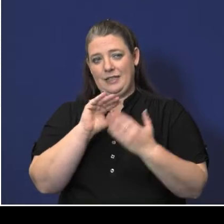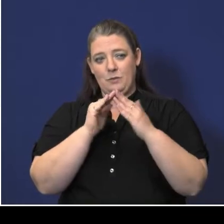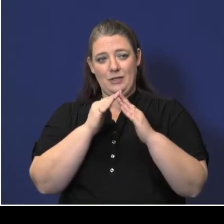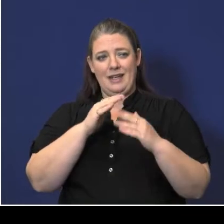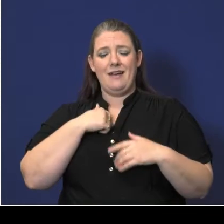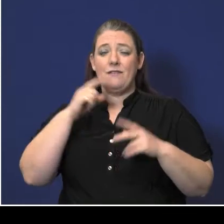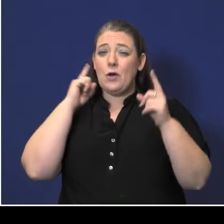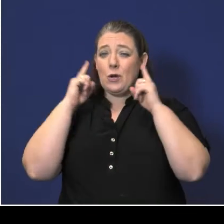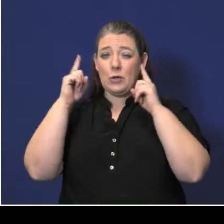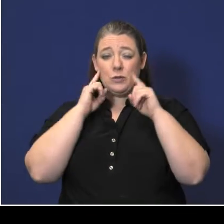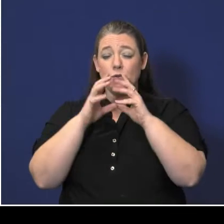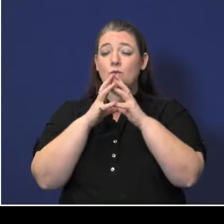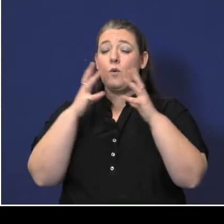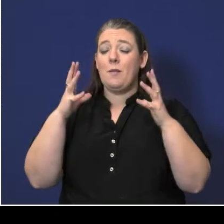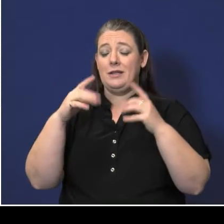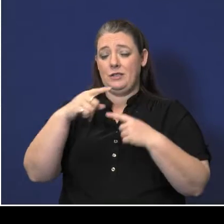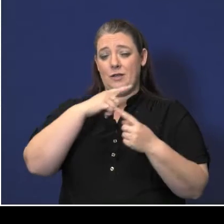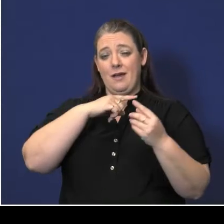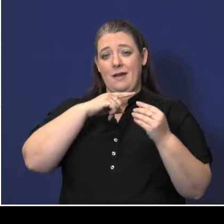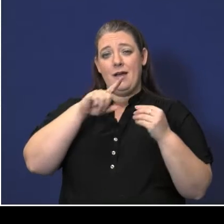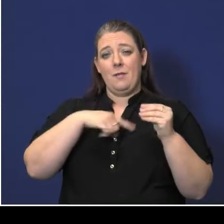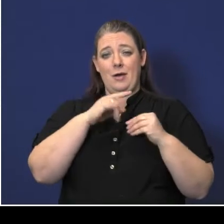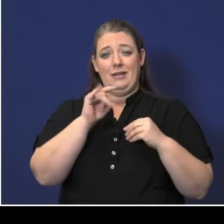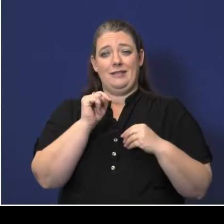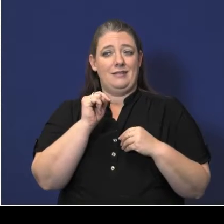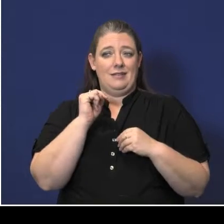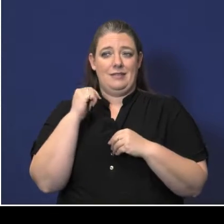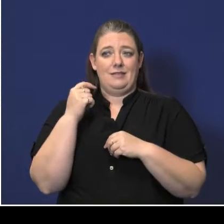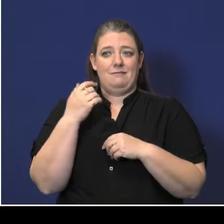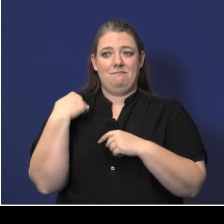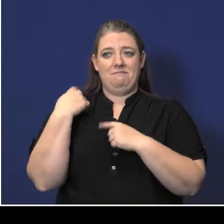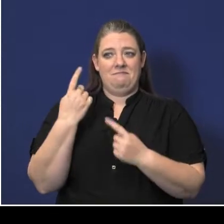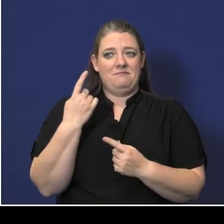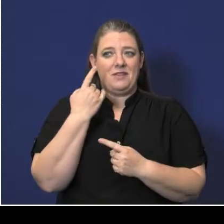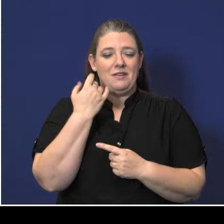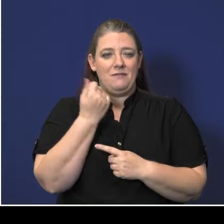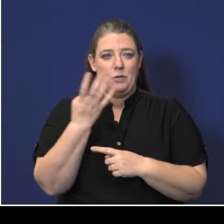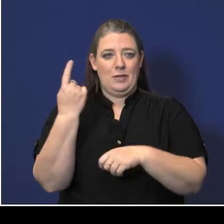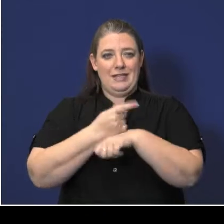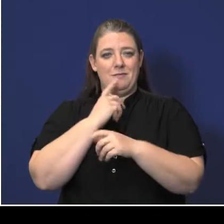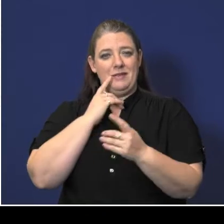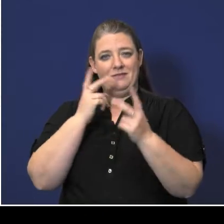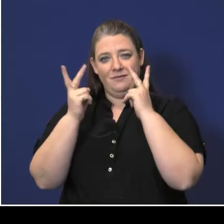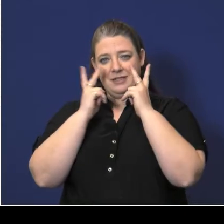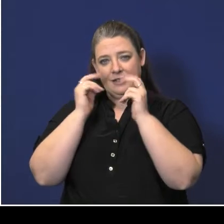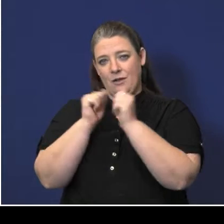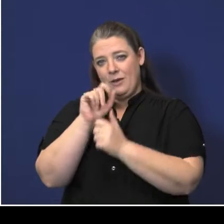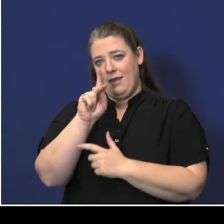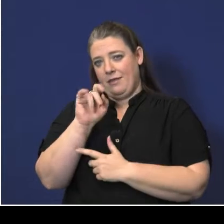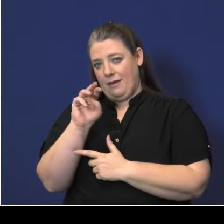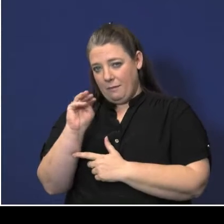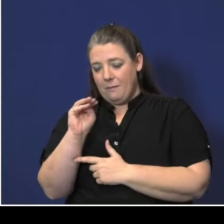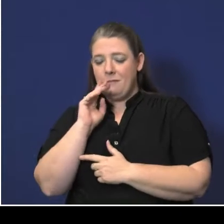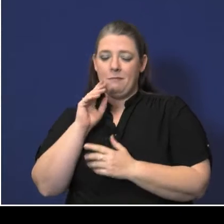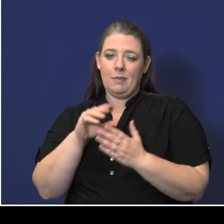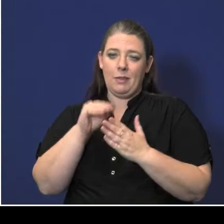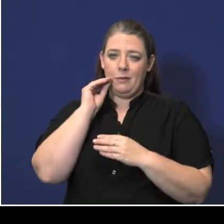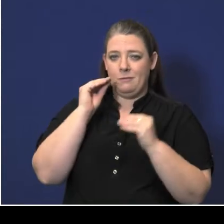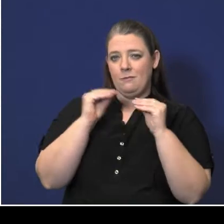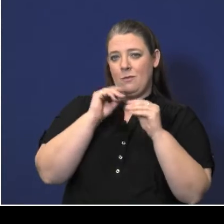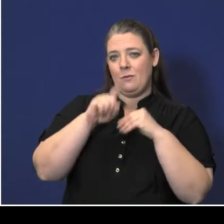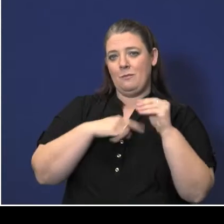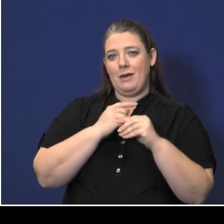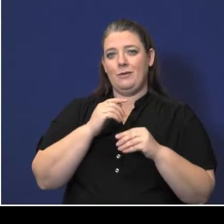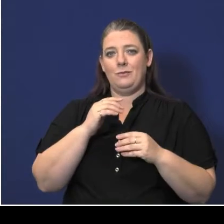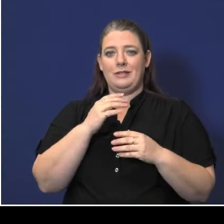heard so much about it. In the past few days, I've been on campus visiting with Kim Simpey and just learning a little bit more about what makes them such a